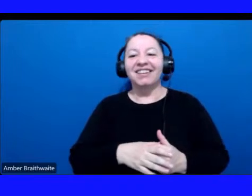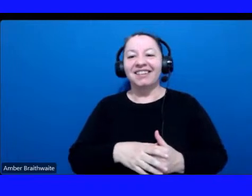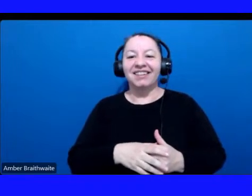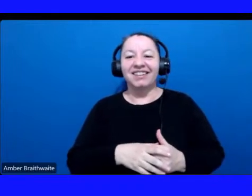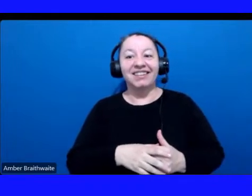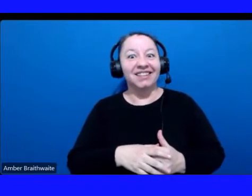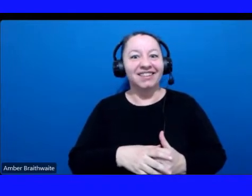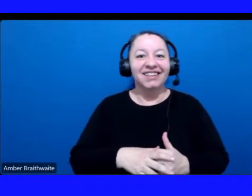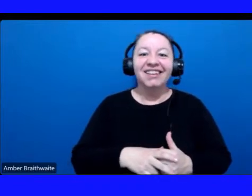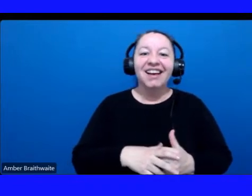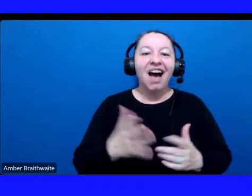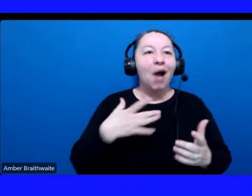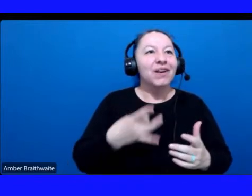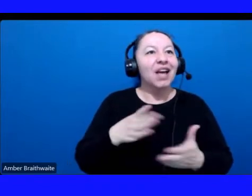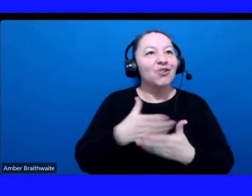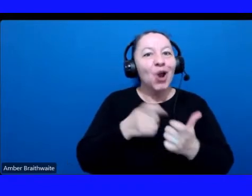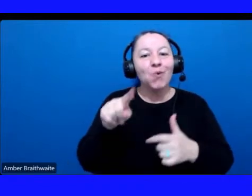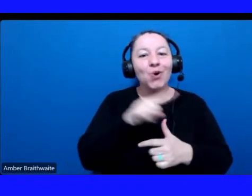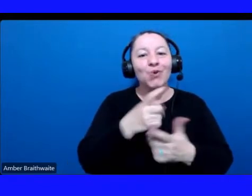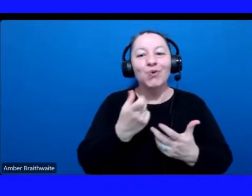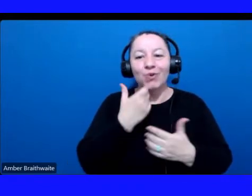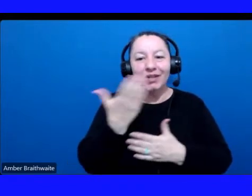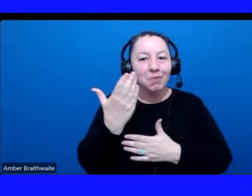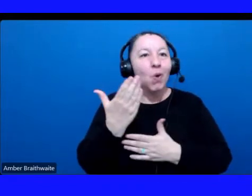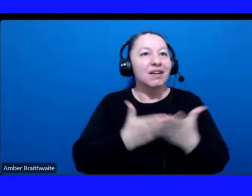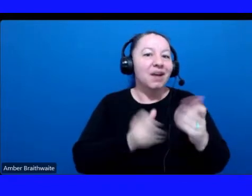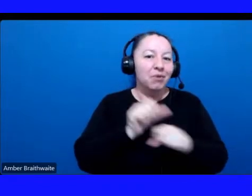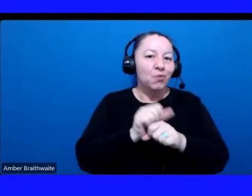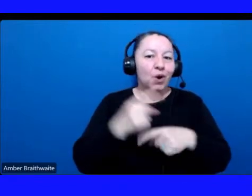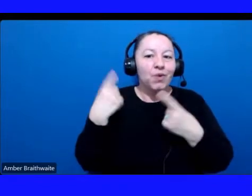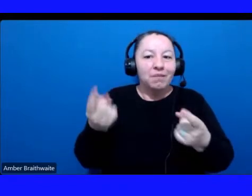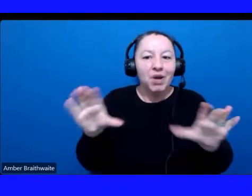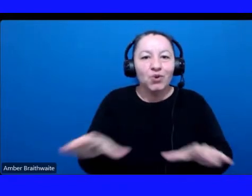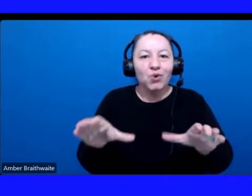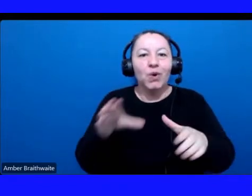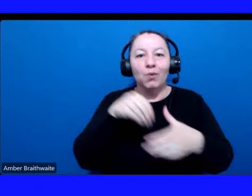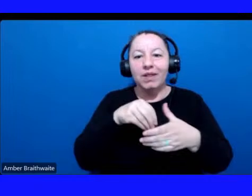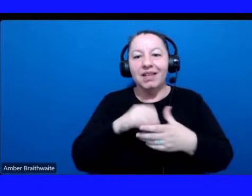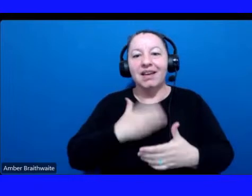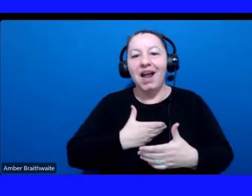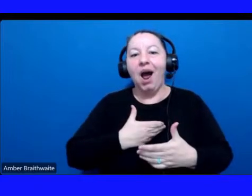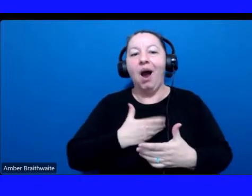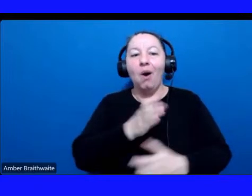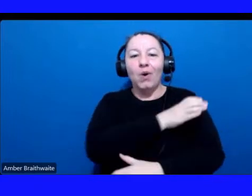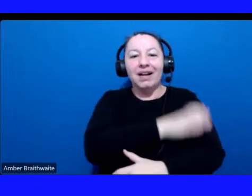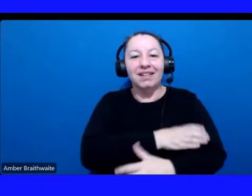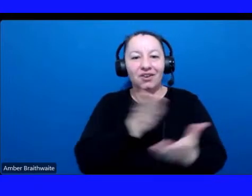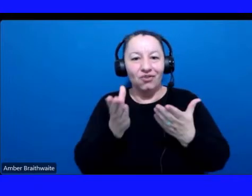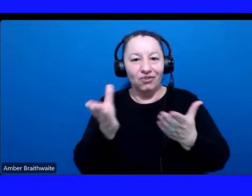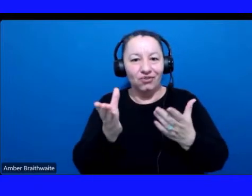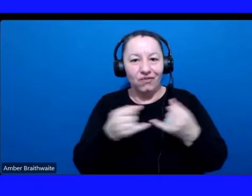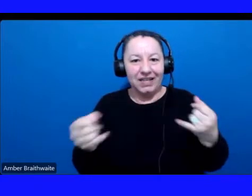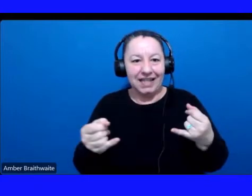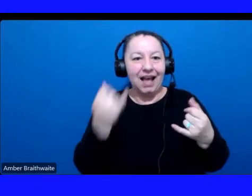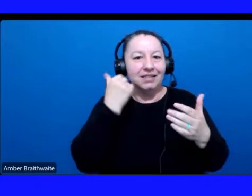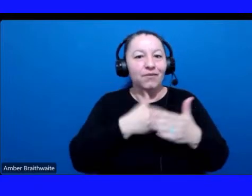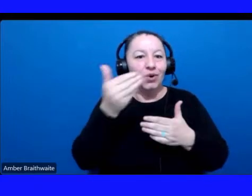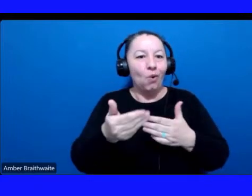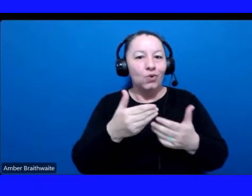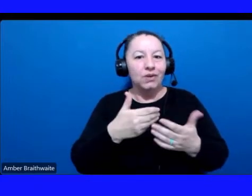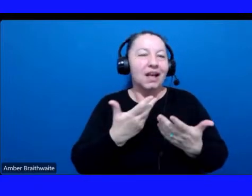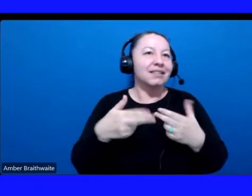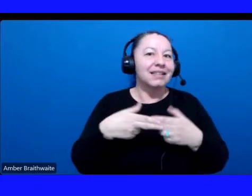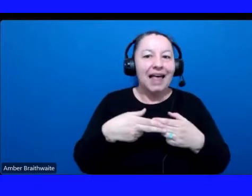system-wide initiative for tele-ICU consults. Under internal medicine, they're implementing high-value